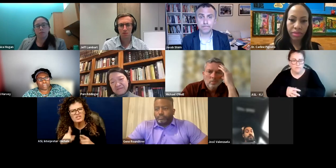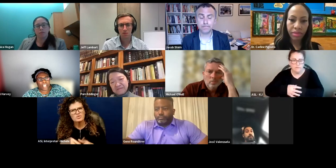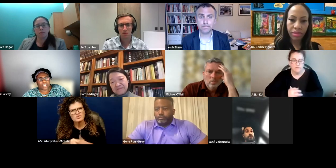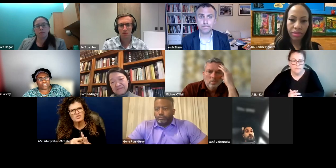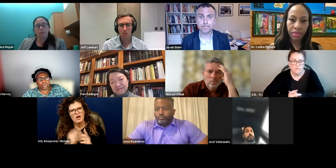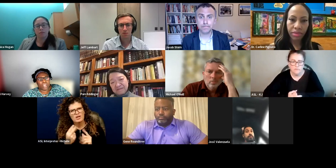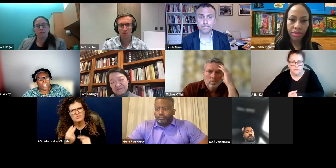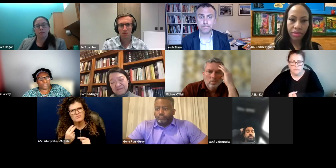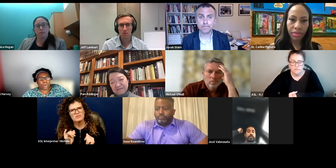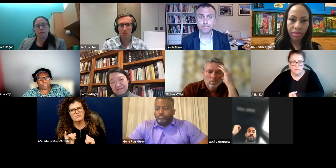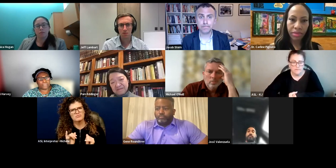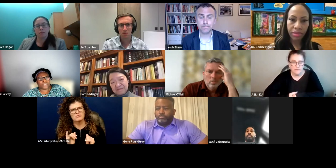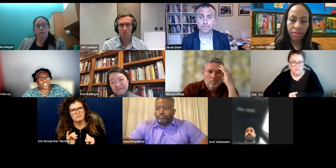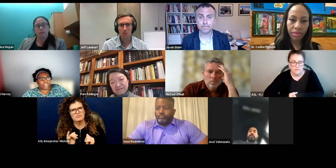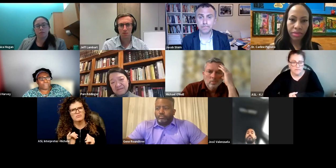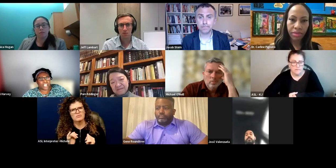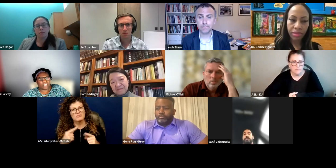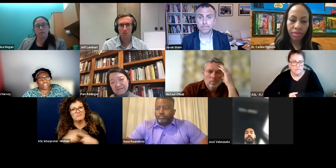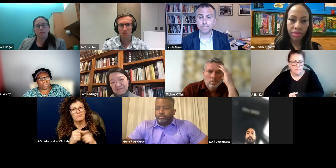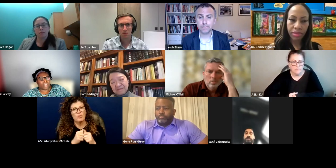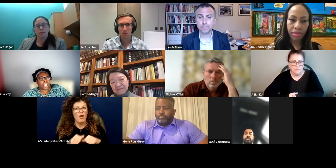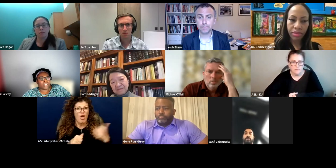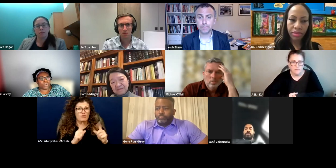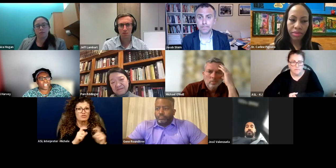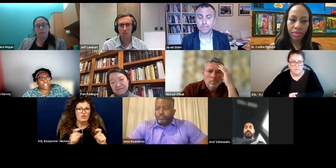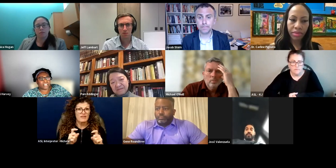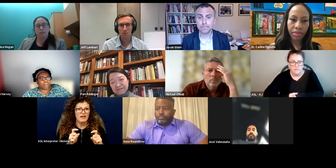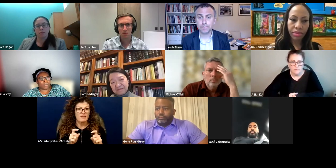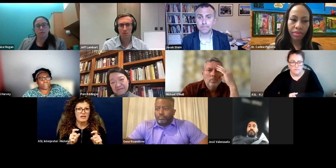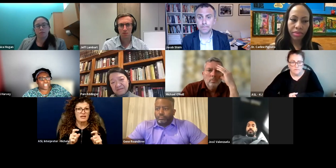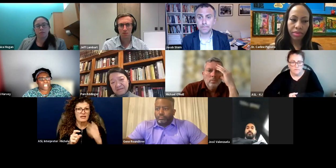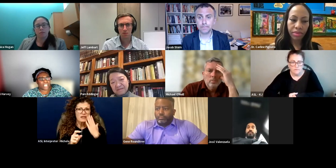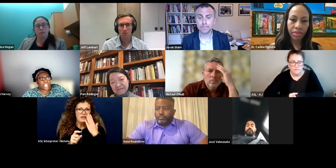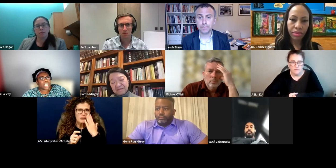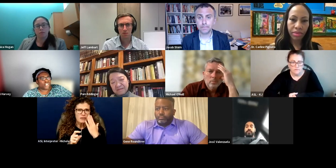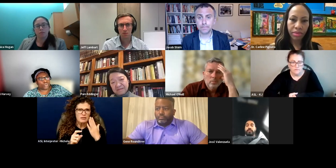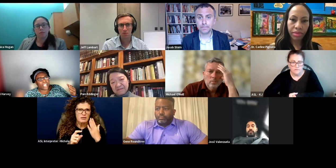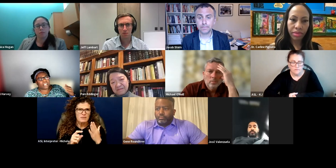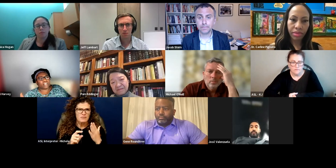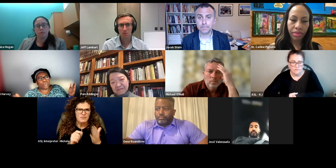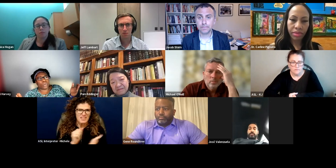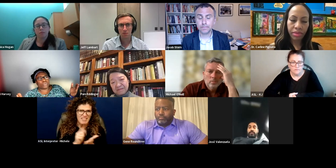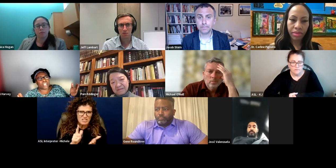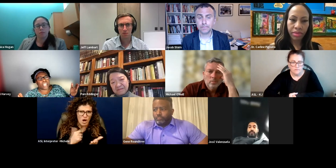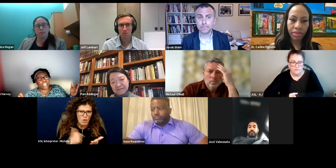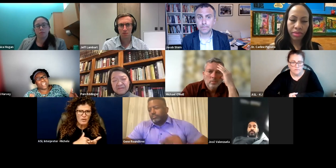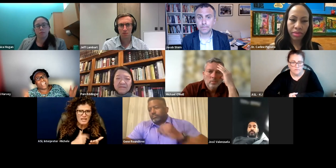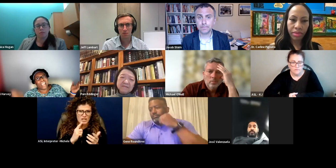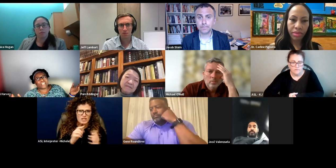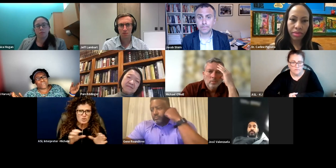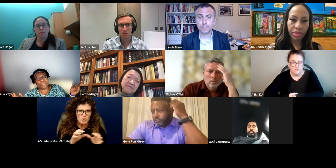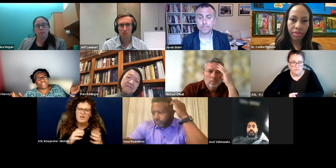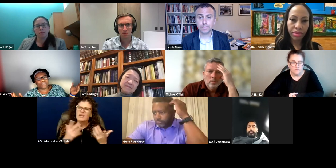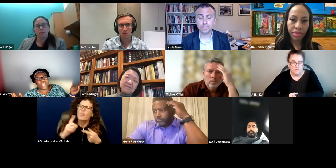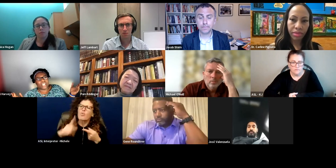beyond, oh, we've sent out other surveys, so it's probably survey fatigue, so it is what it is, that's all we're going to take it? Do you get to a point